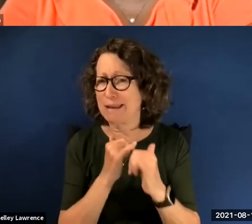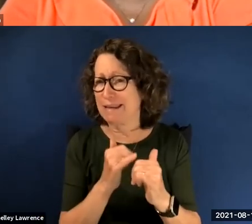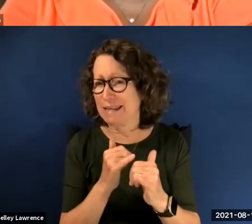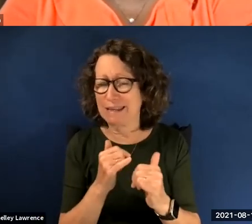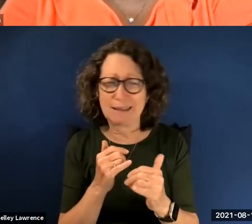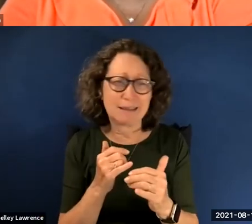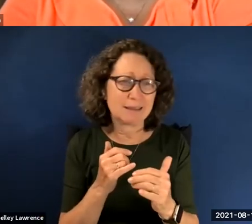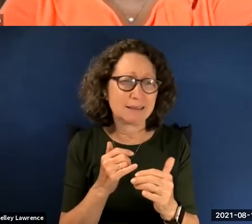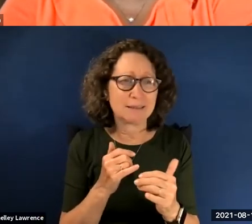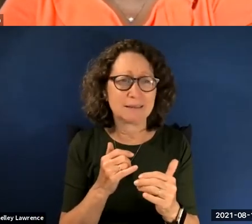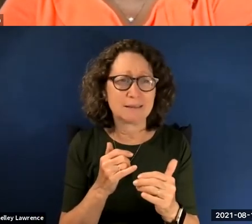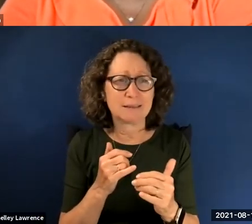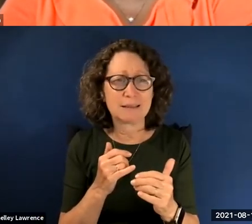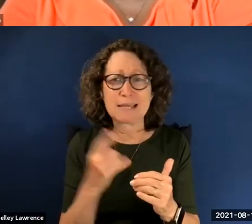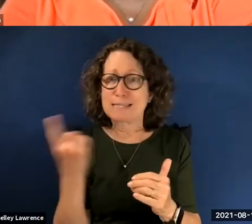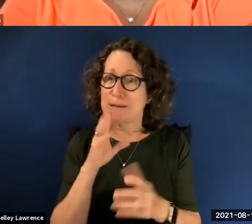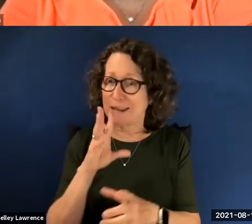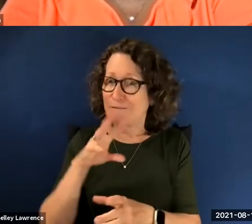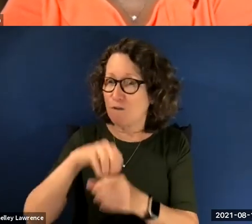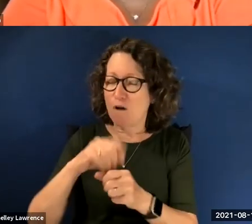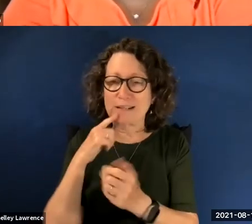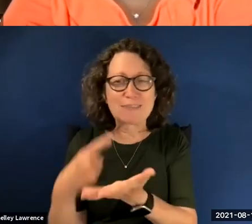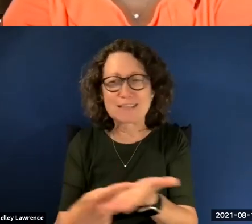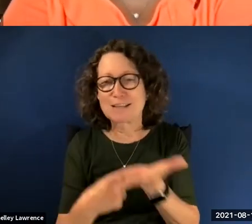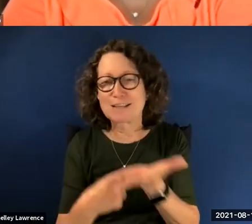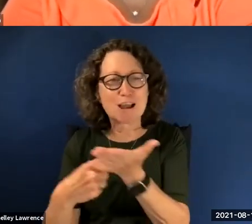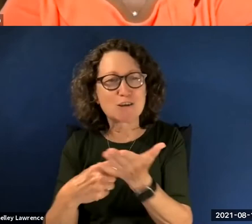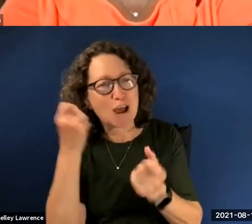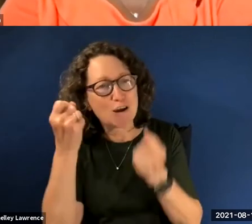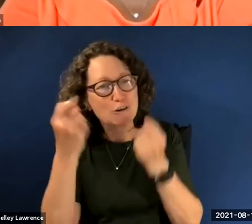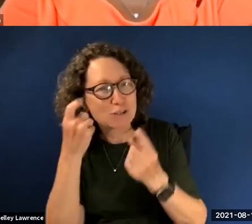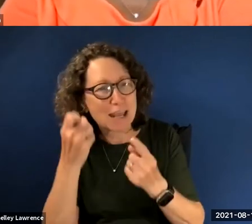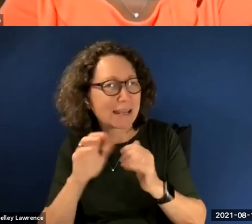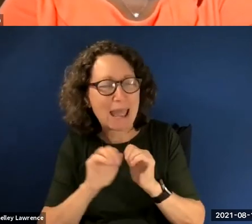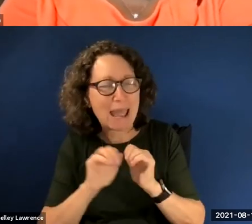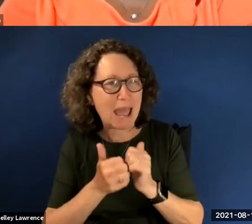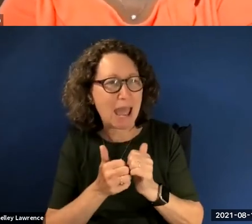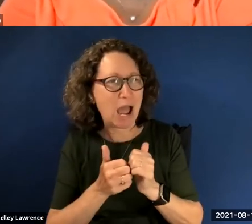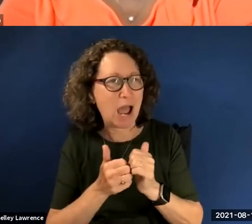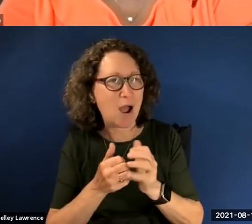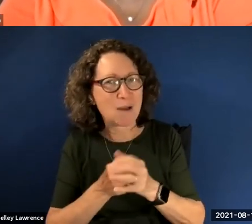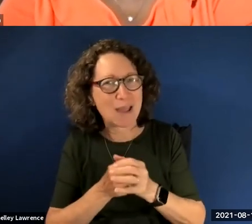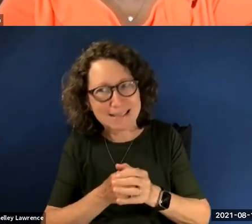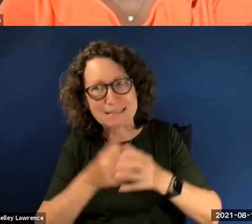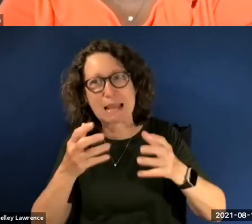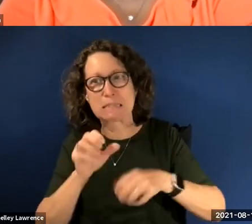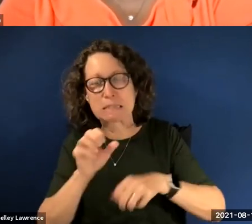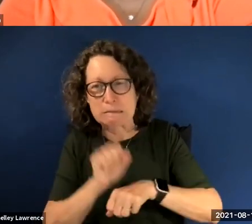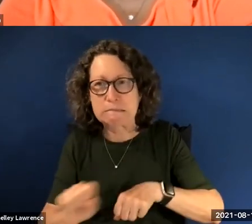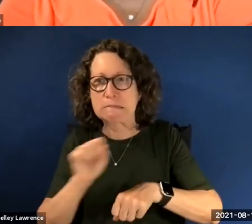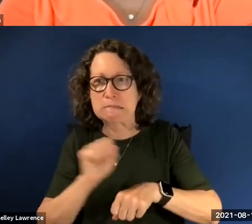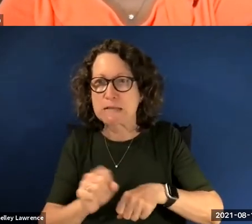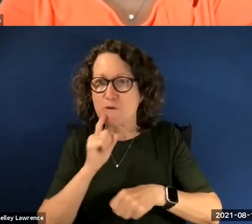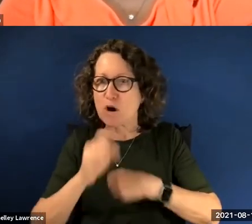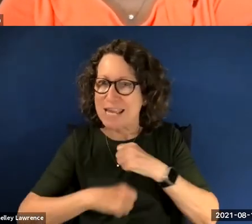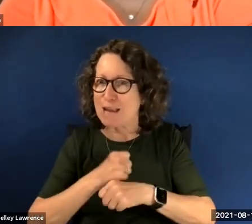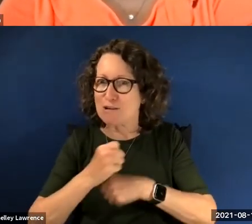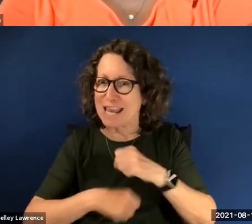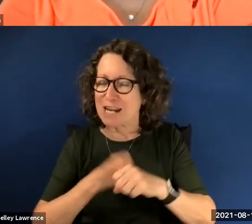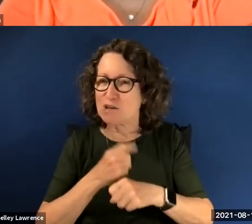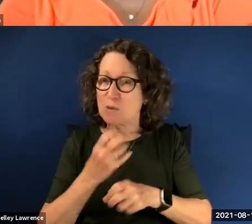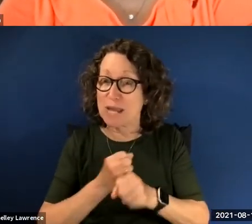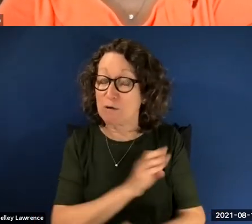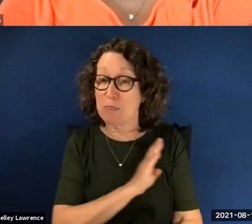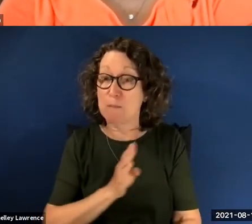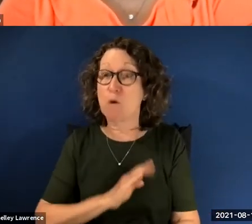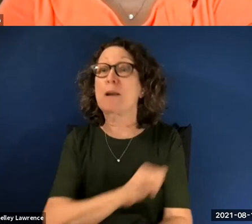been somewhat involved in the discussions and understanding how extensive they were for years to get to the point where the board